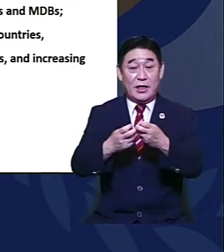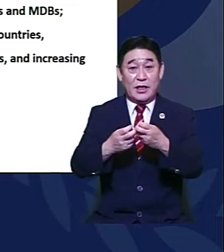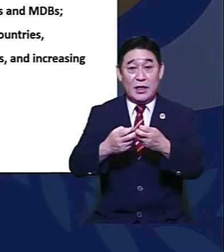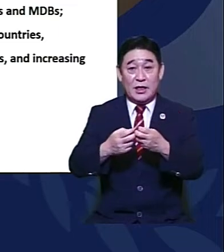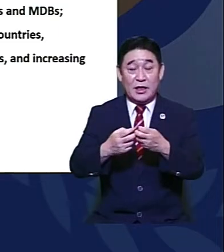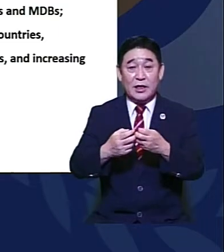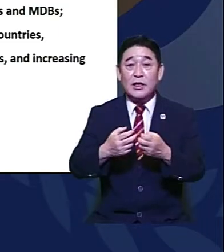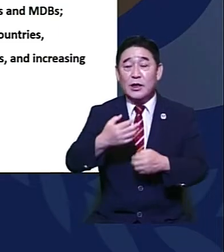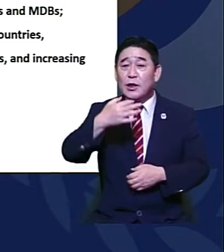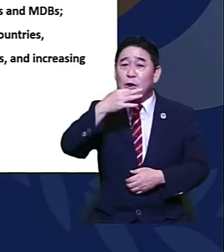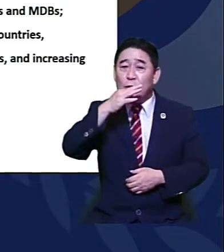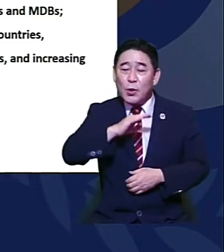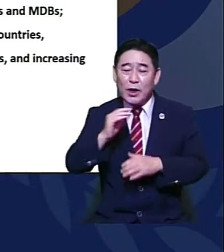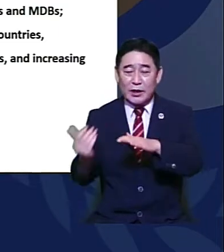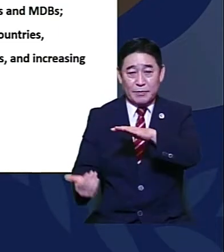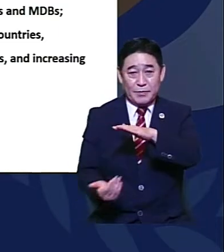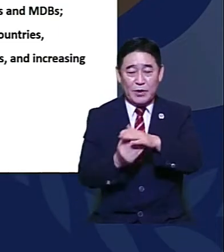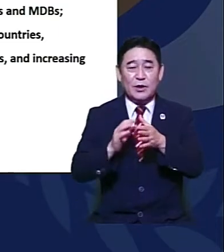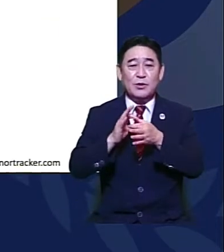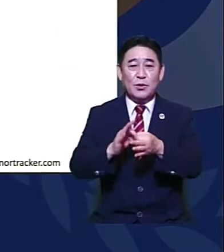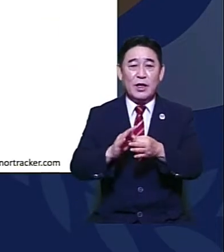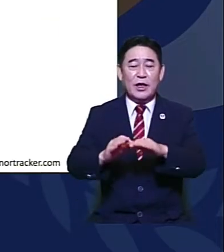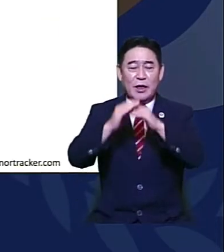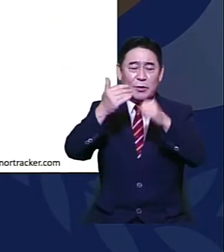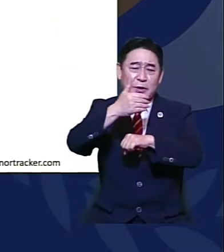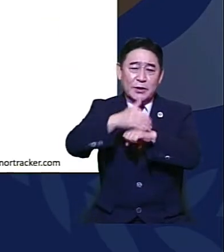following up with the old project.